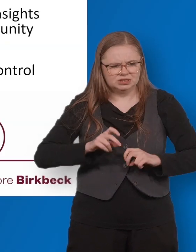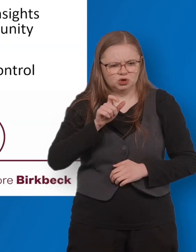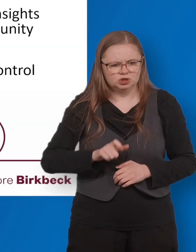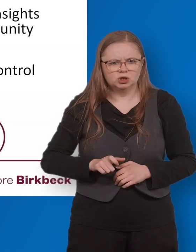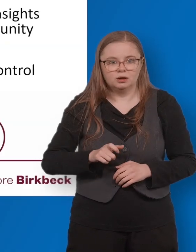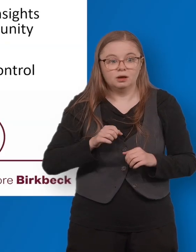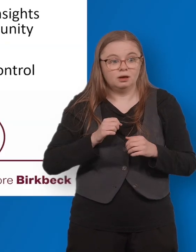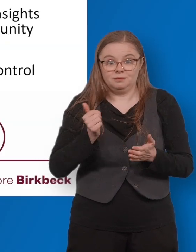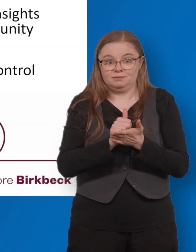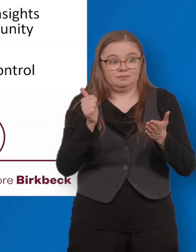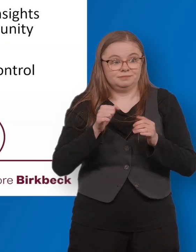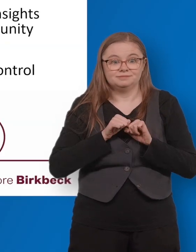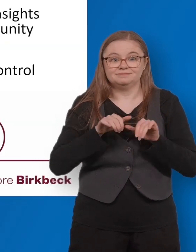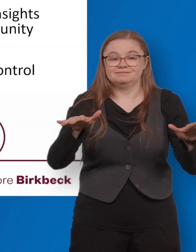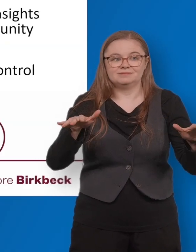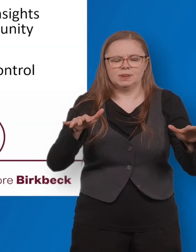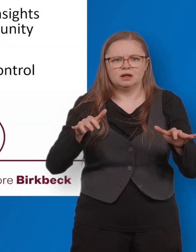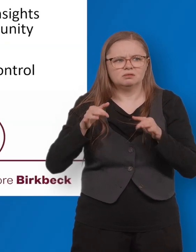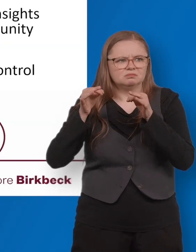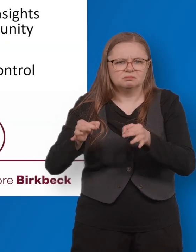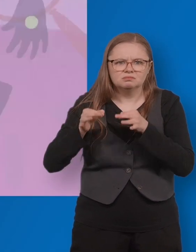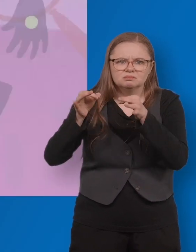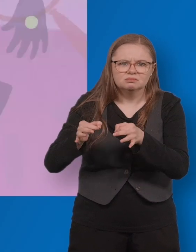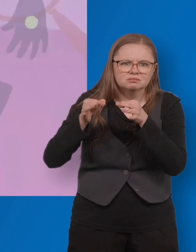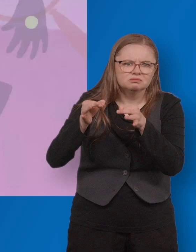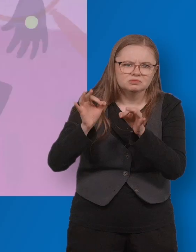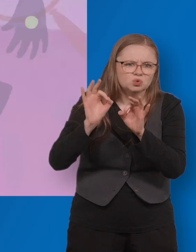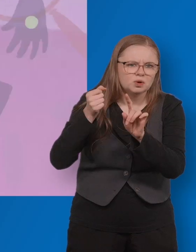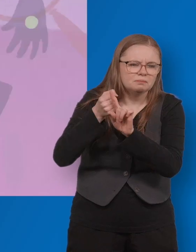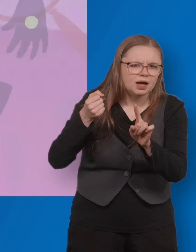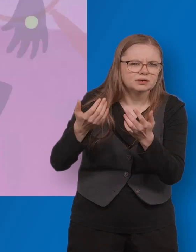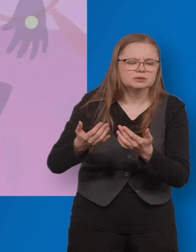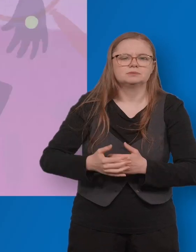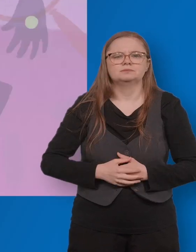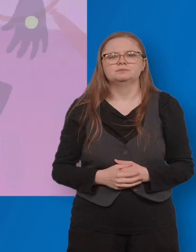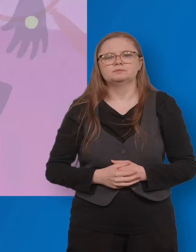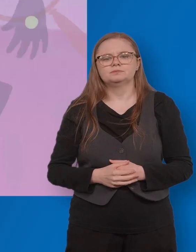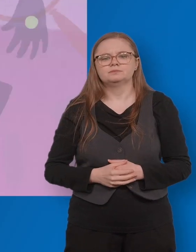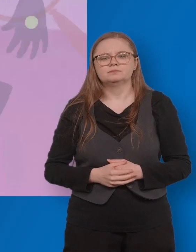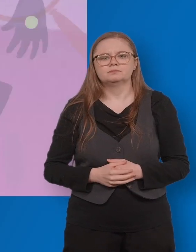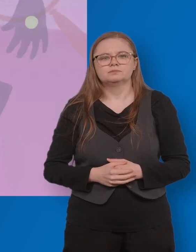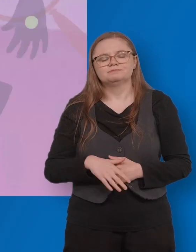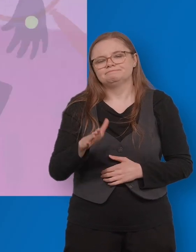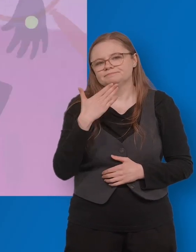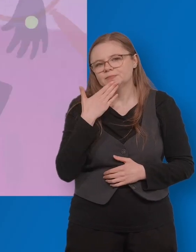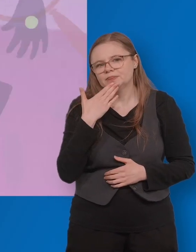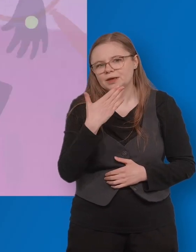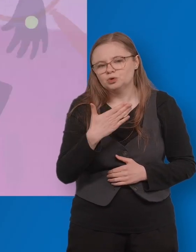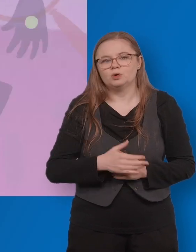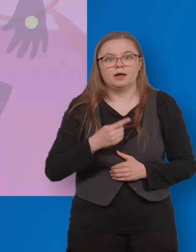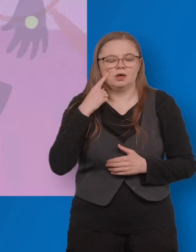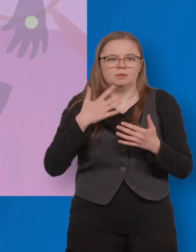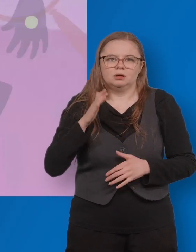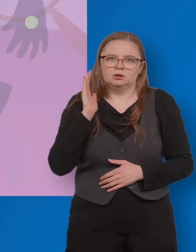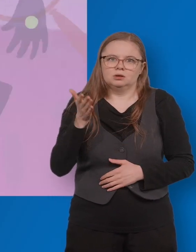see where things go. So thank you so much. I think I've talked for long enough and it's high time